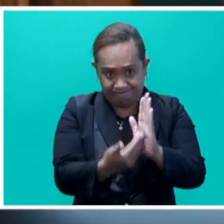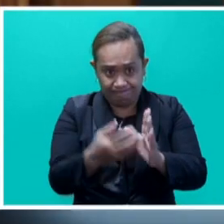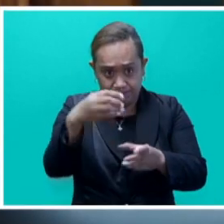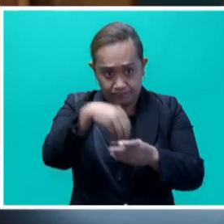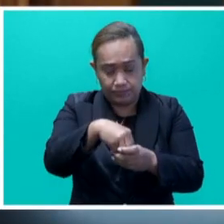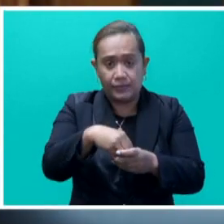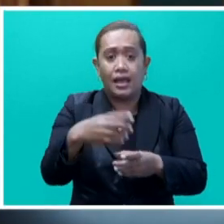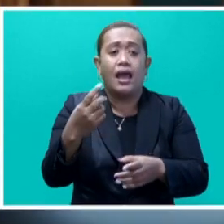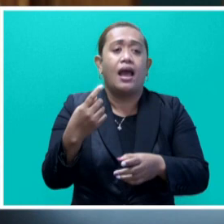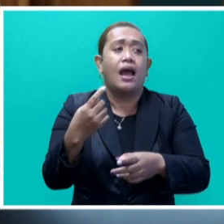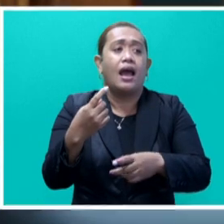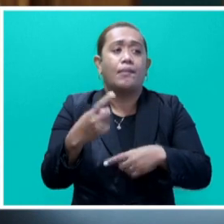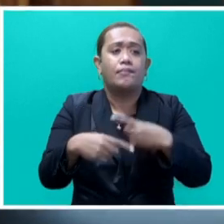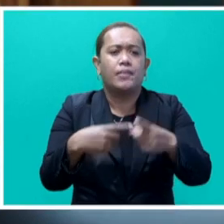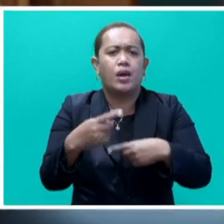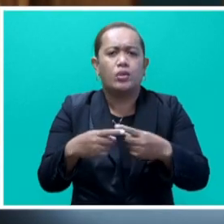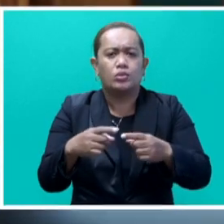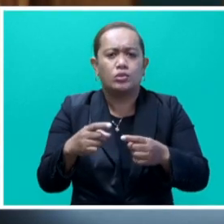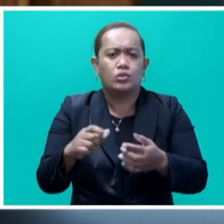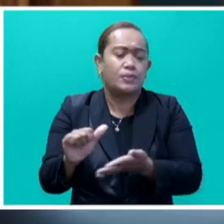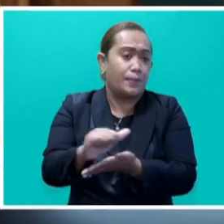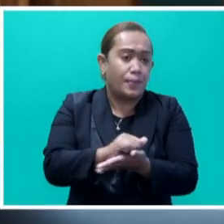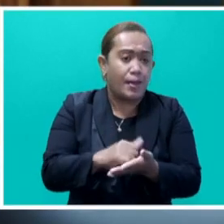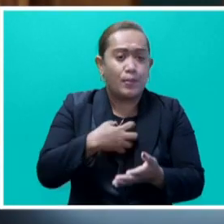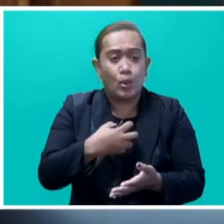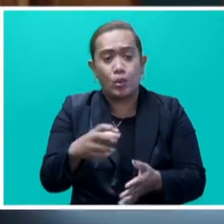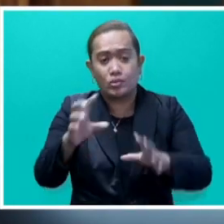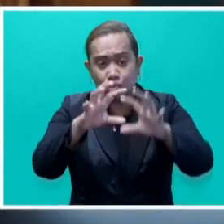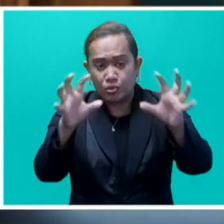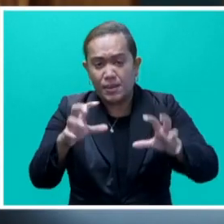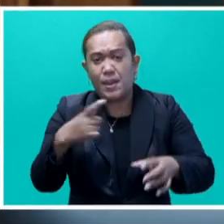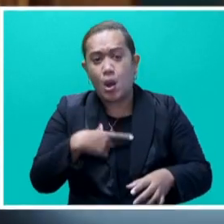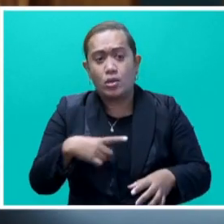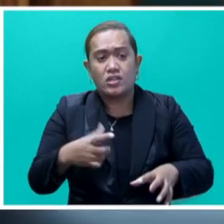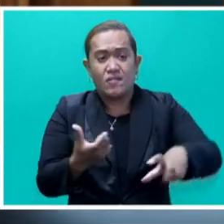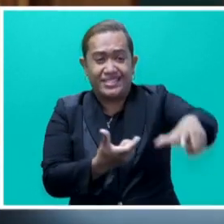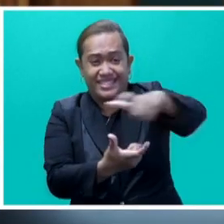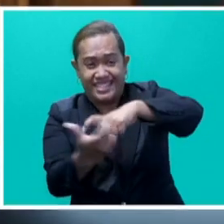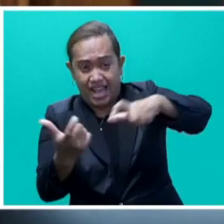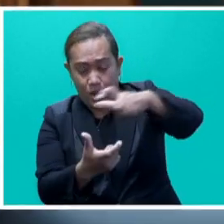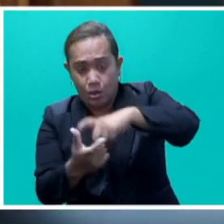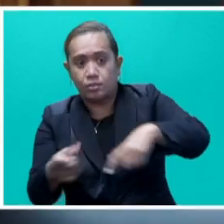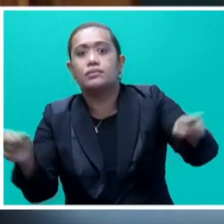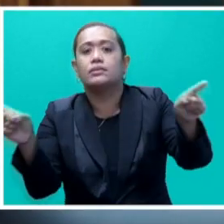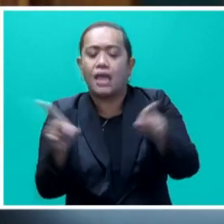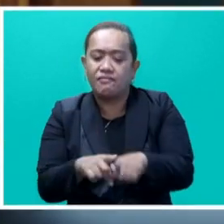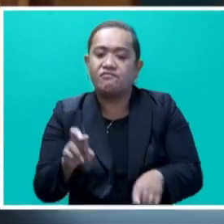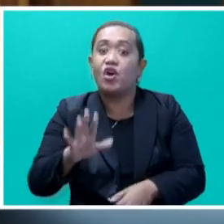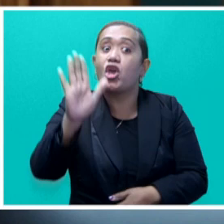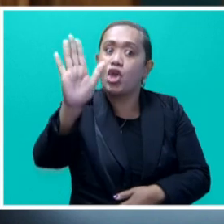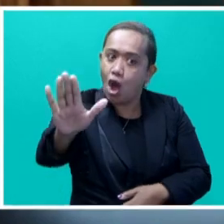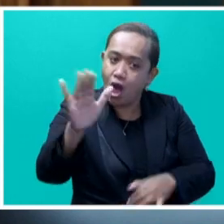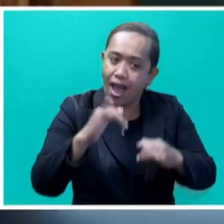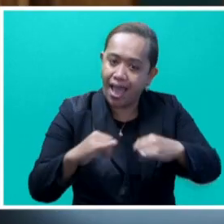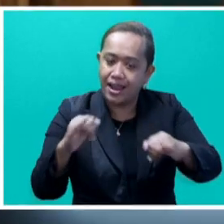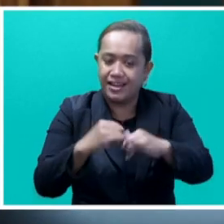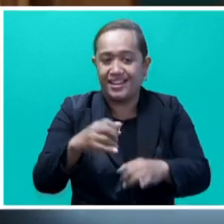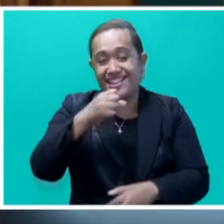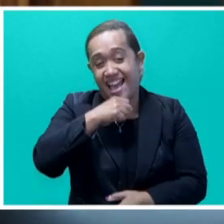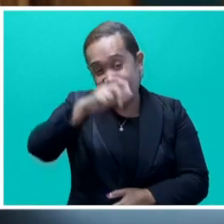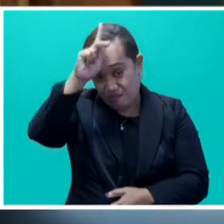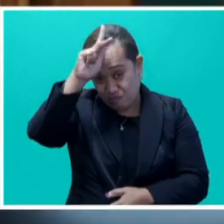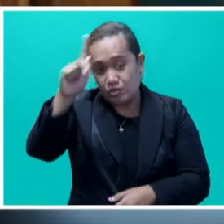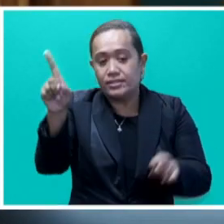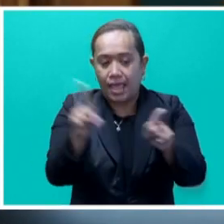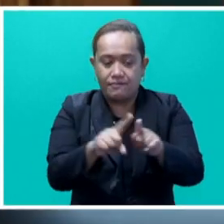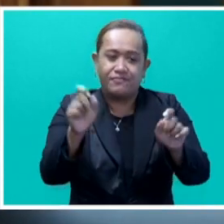tropical cyclones. This is especially so for her island in Kandavu and Hunolevu, where government has prepared